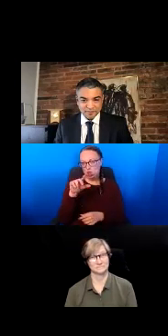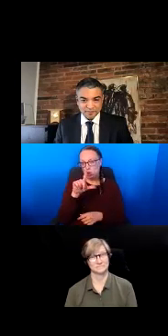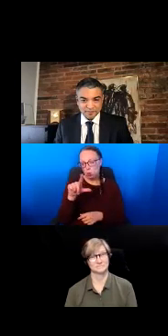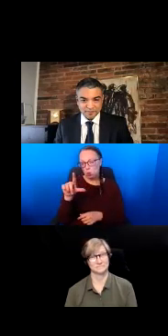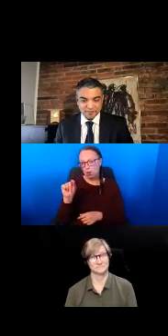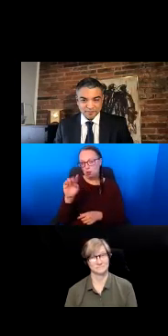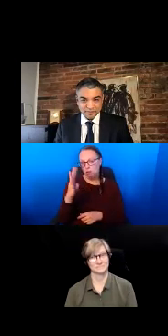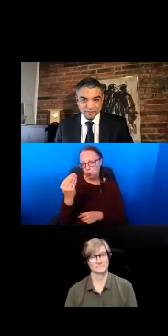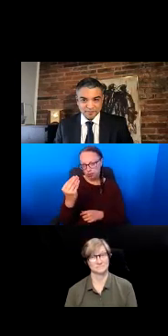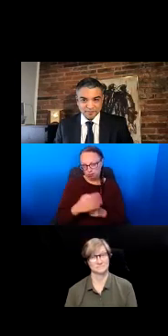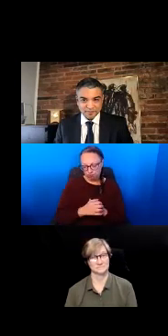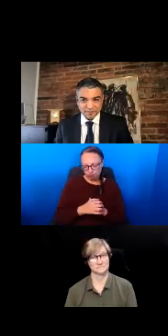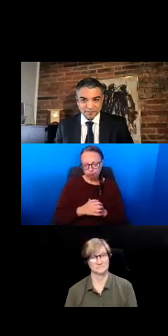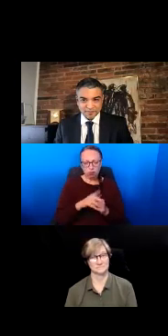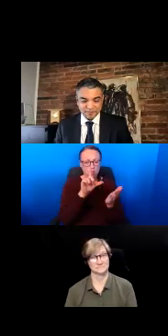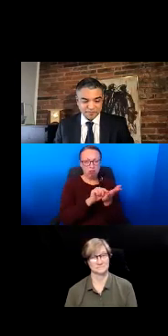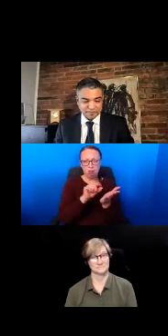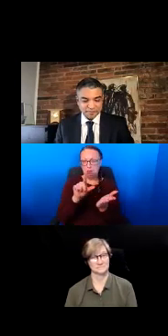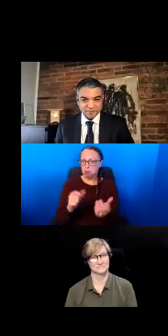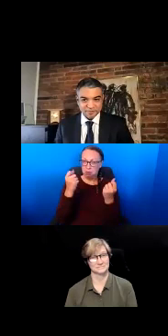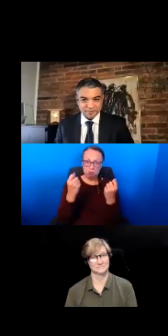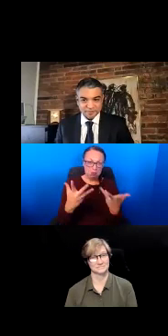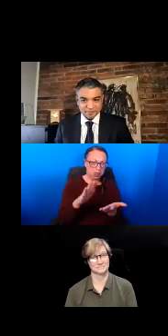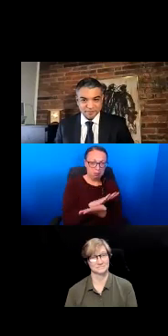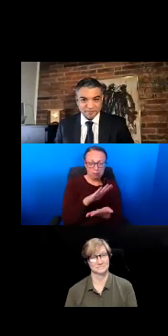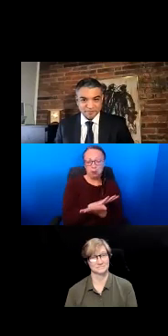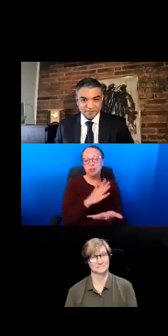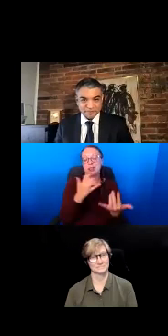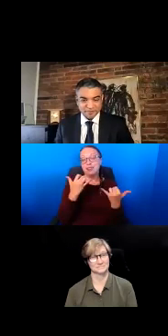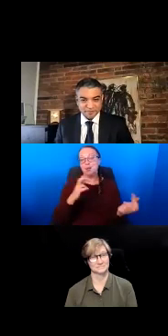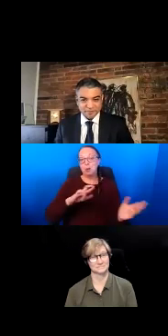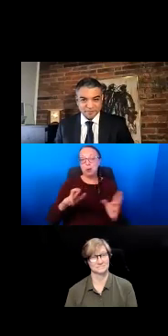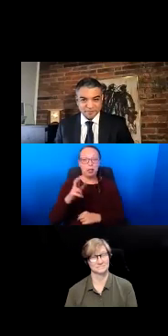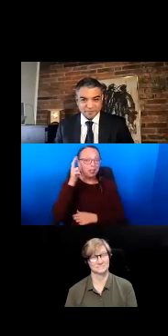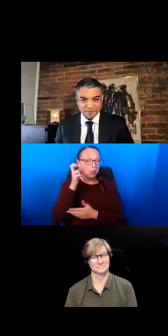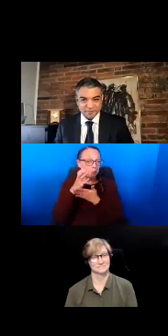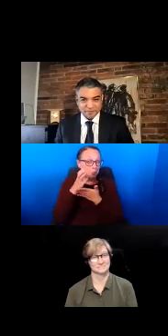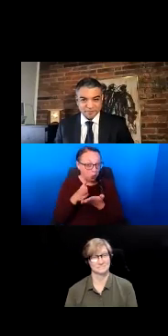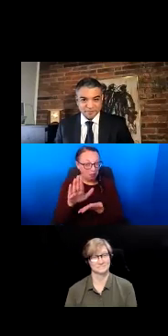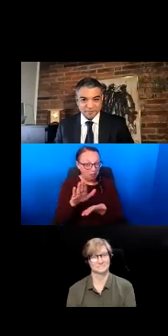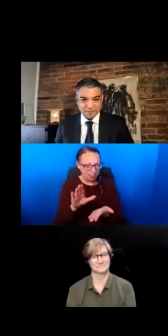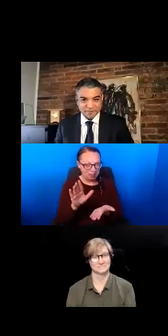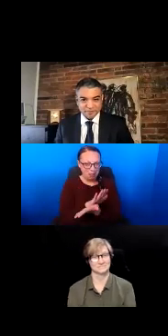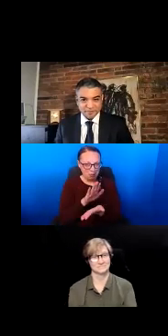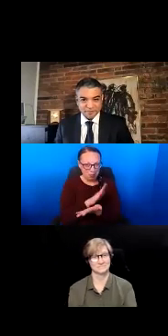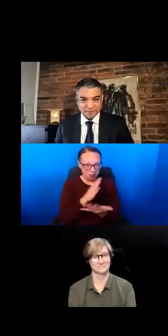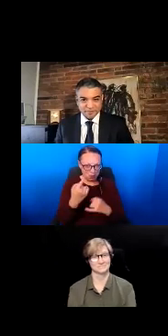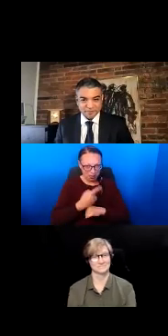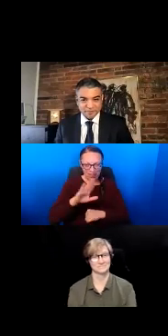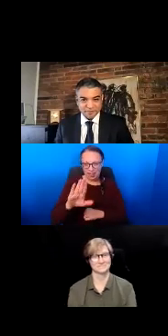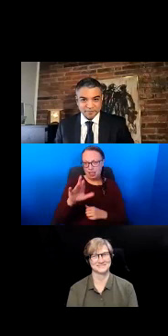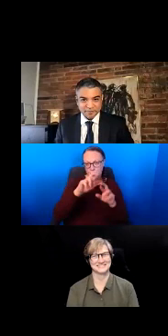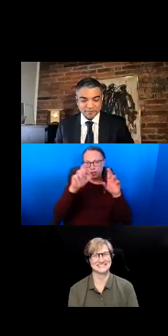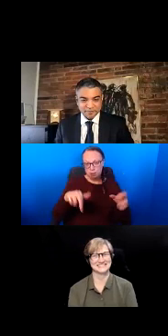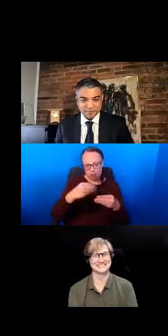He has published numerous papers, and we're looking forward to hearing a portion of it today. His resume is 49 pages